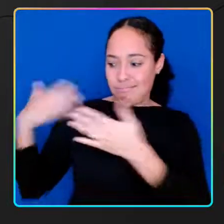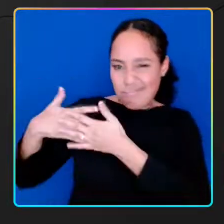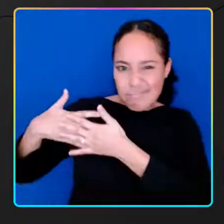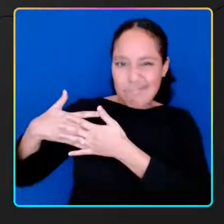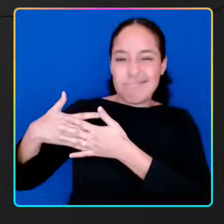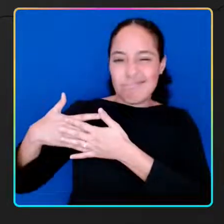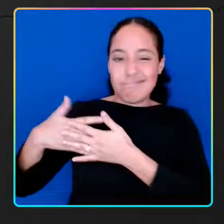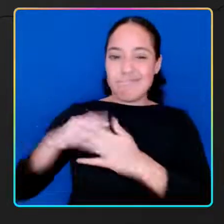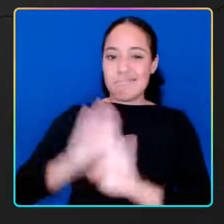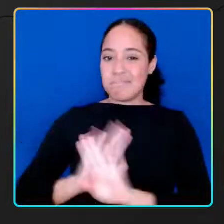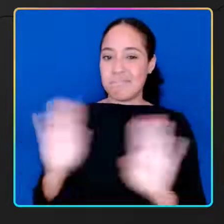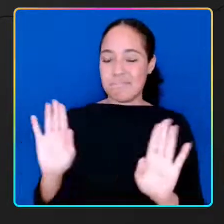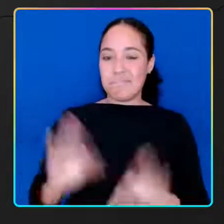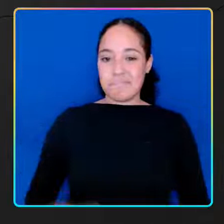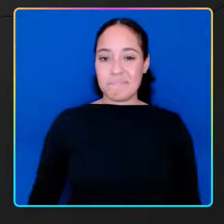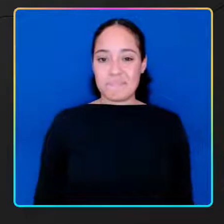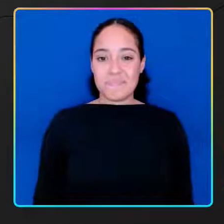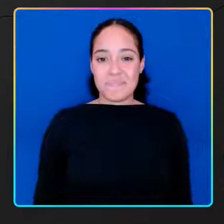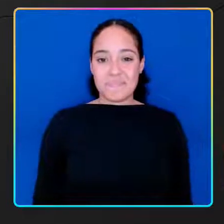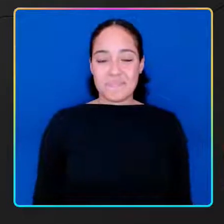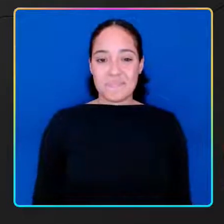winter, Hank. We've spoken about this.